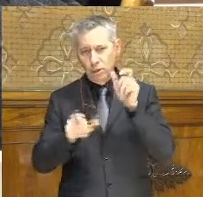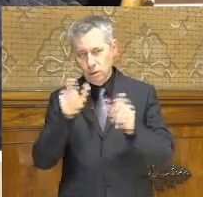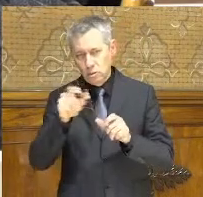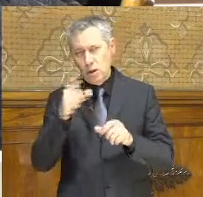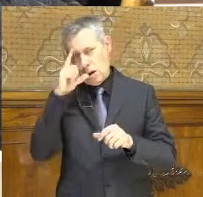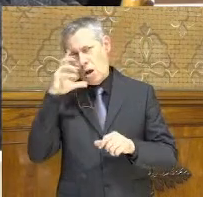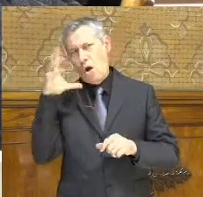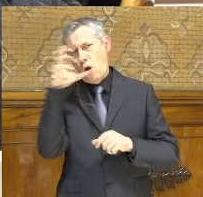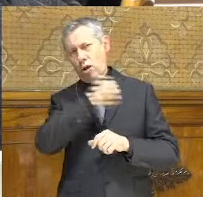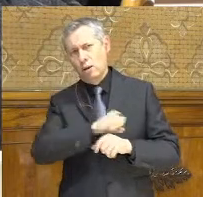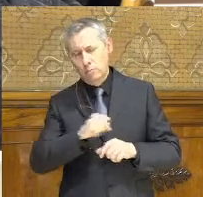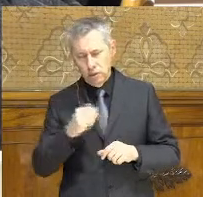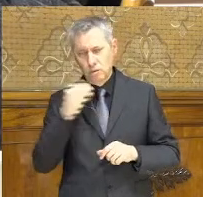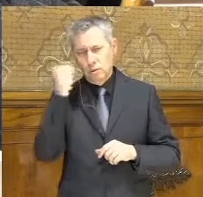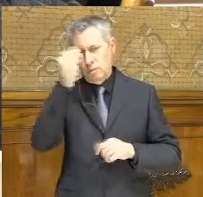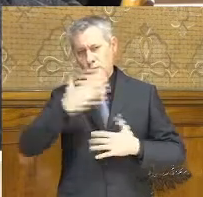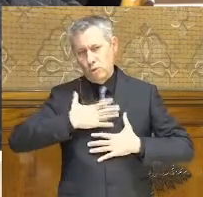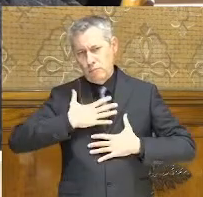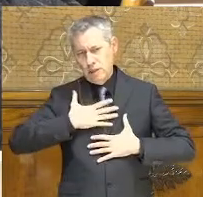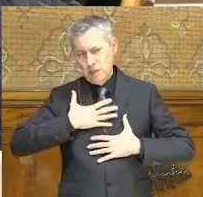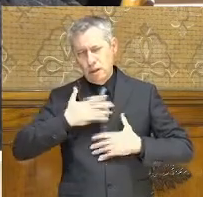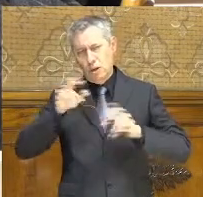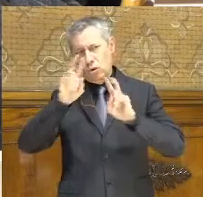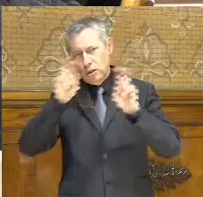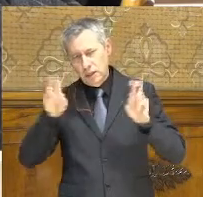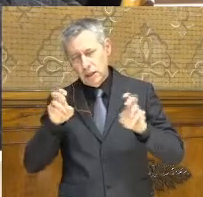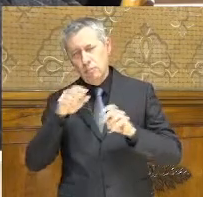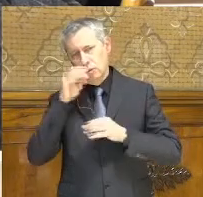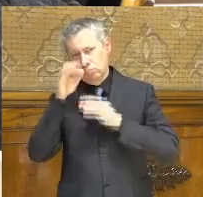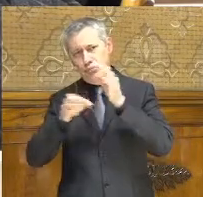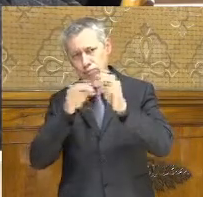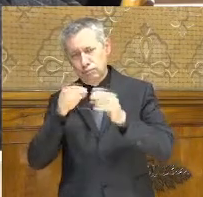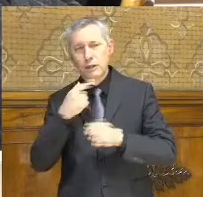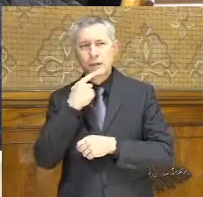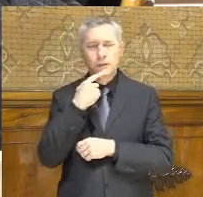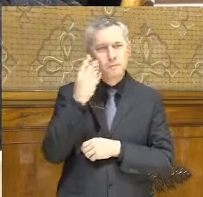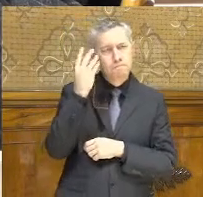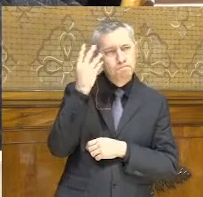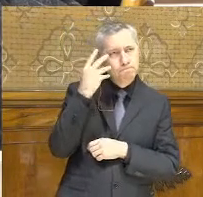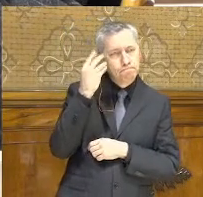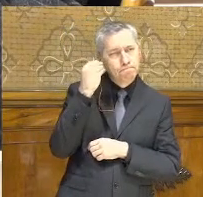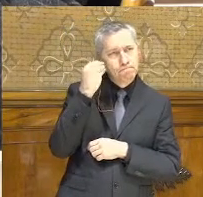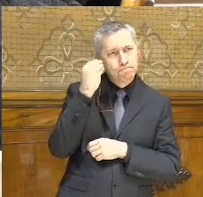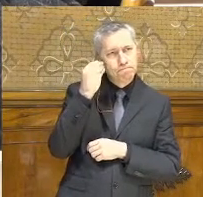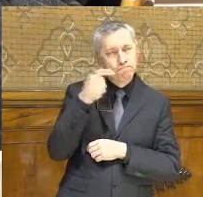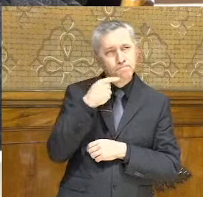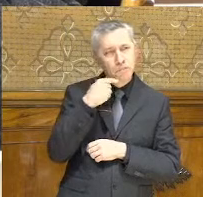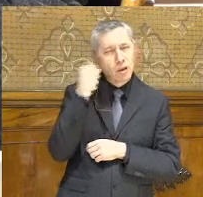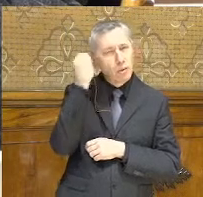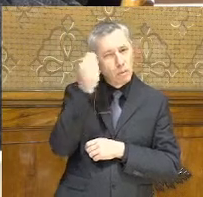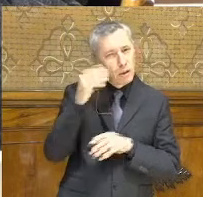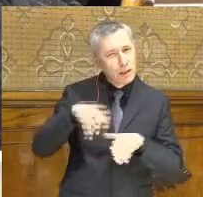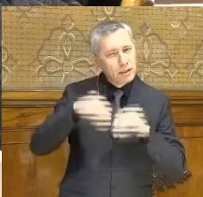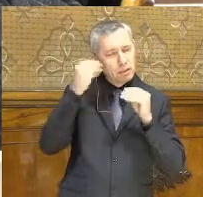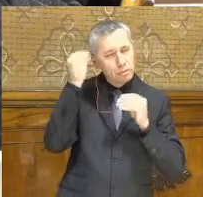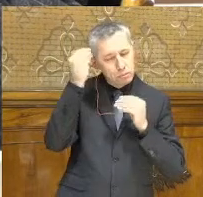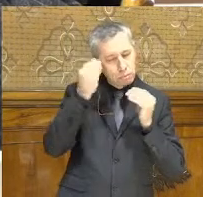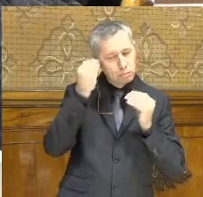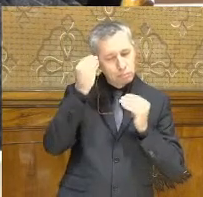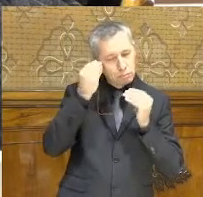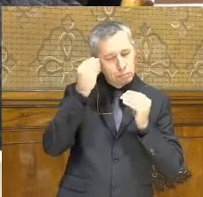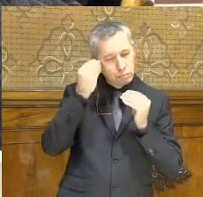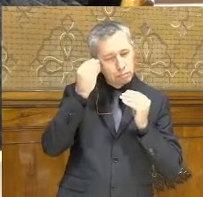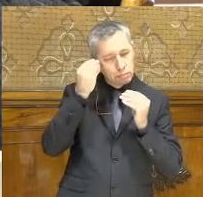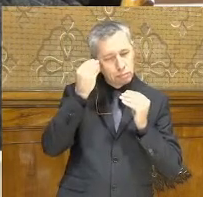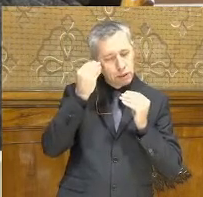easily for that topic. And I said, this isn't going to work. And I began to think about this notion of the unprepared, which